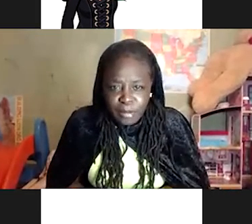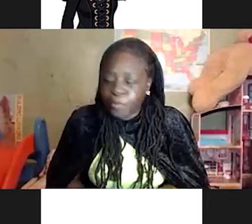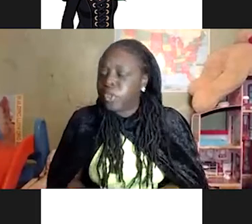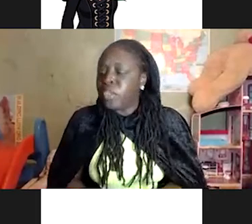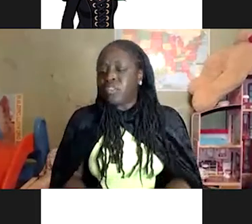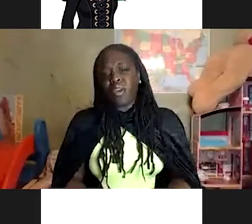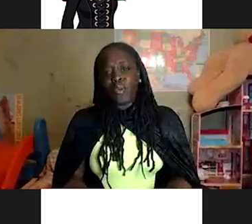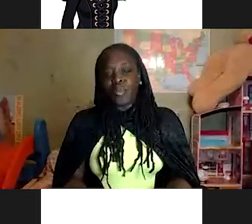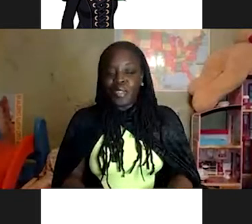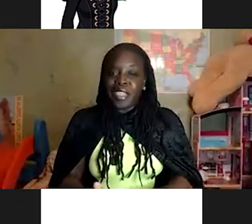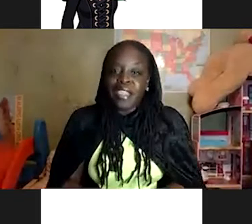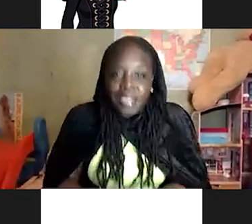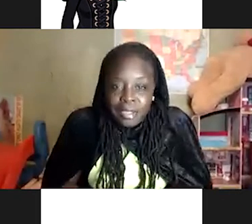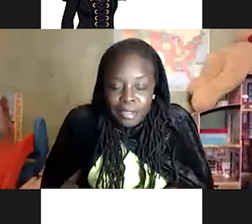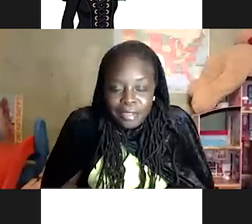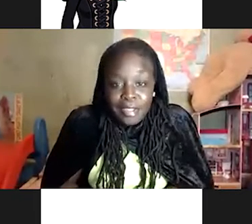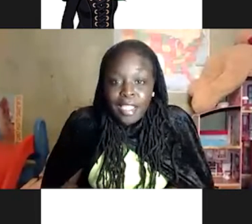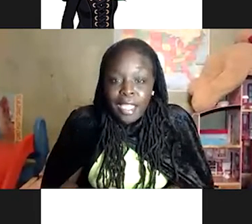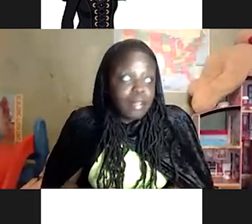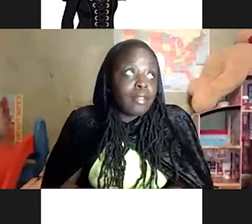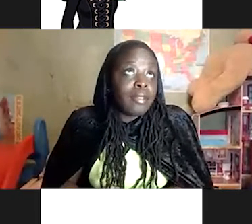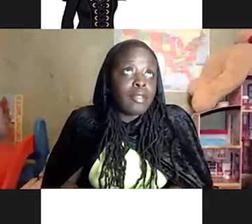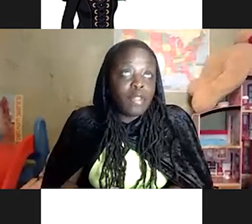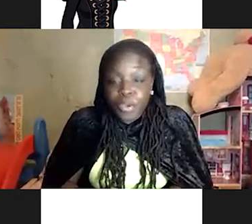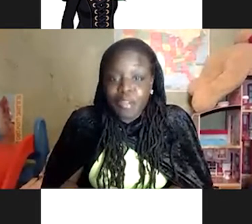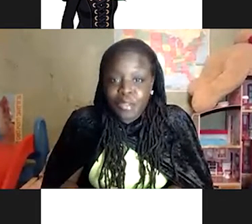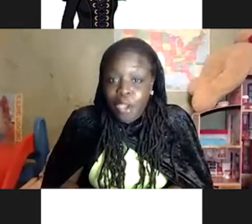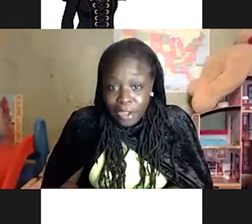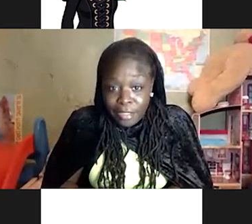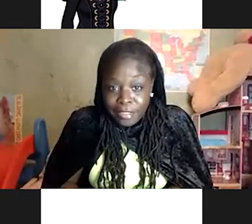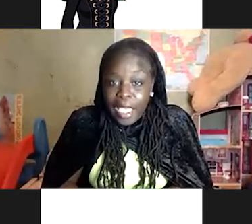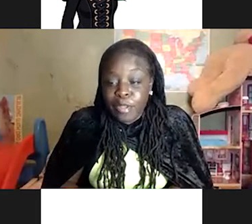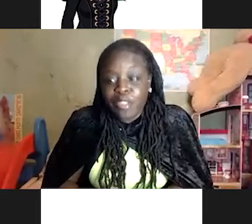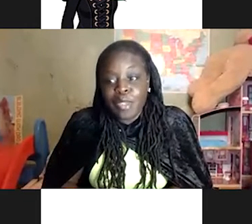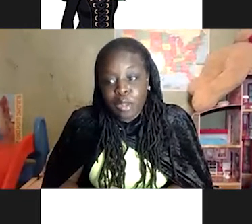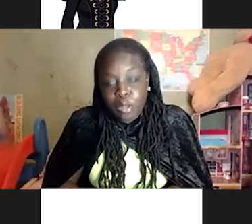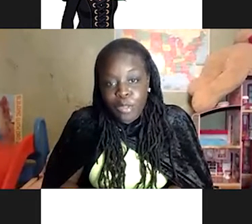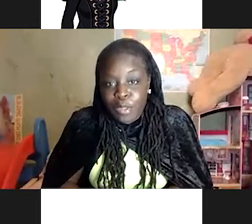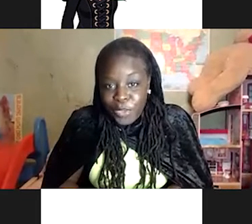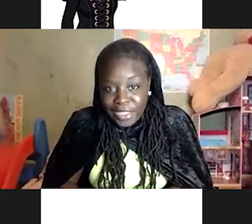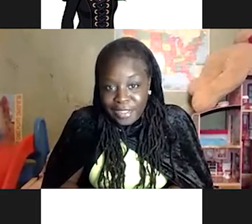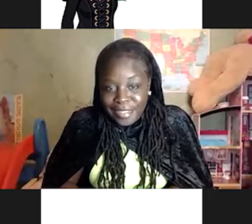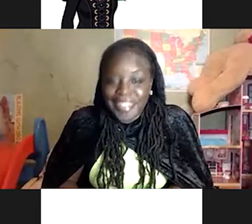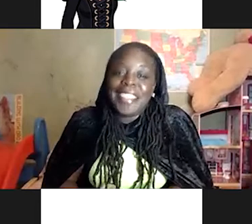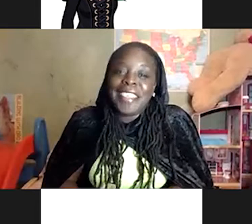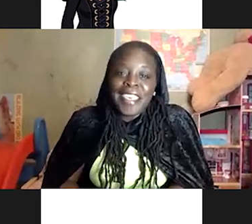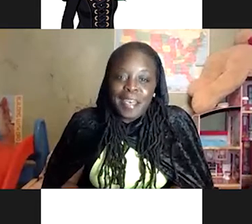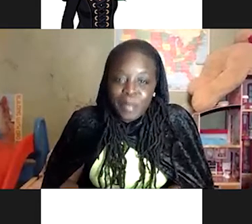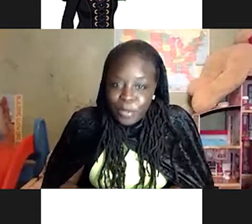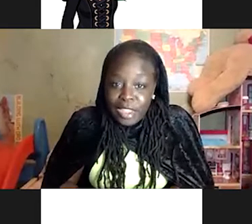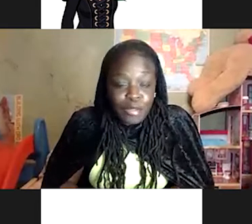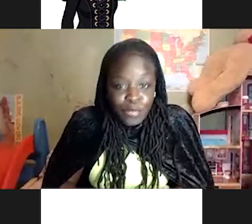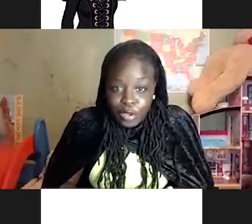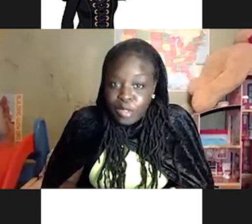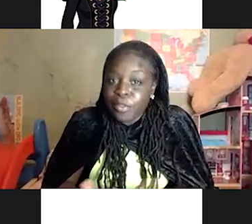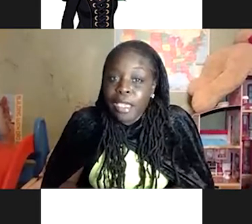villains. So, since Superheroes Are Us happens to be closed on the weekends, I'm